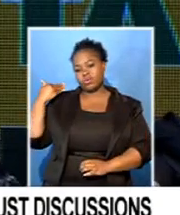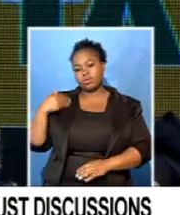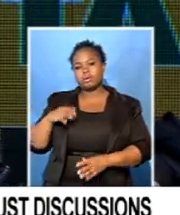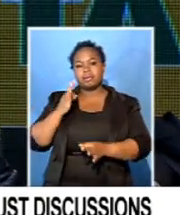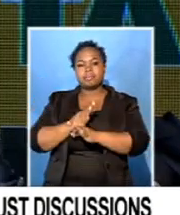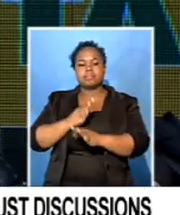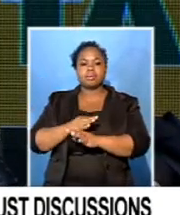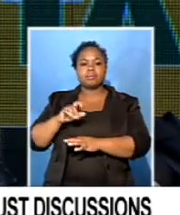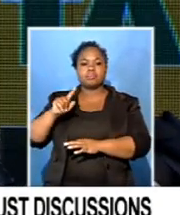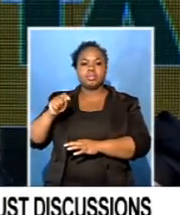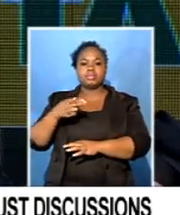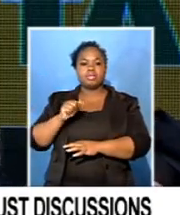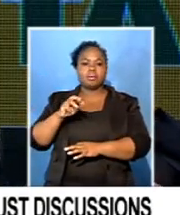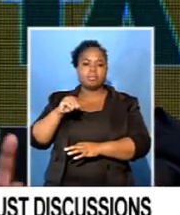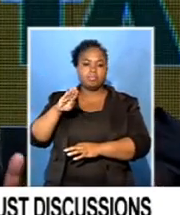Ubaba Utambo.